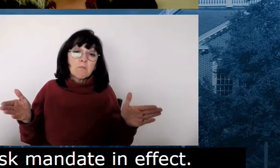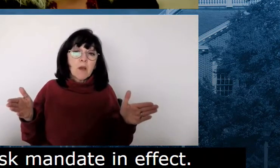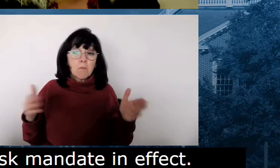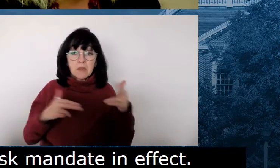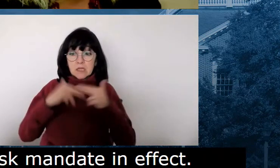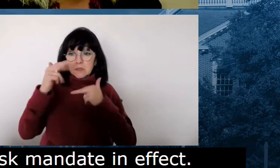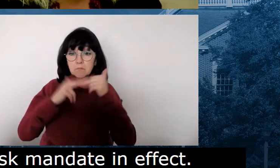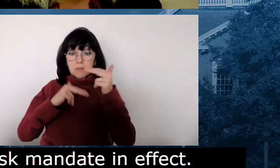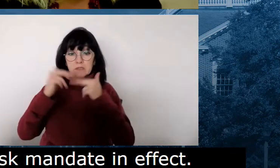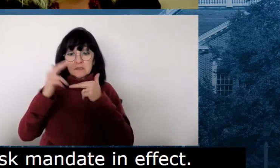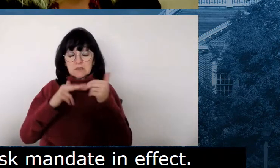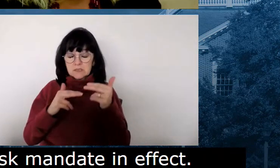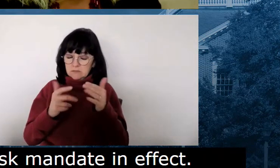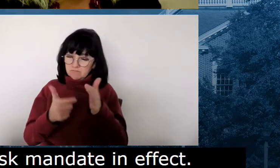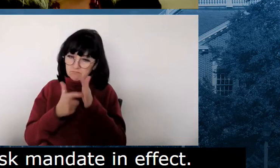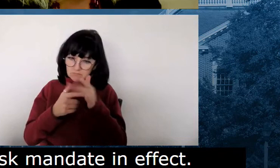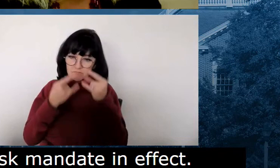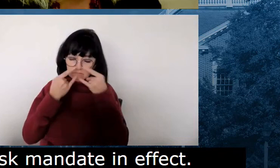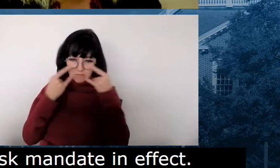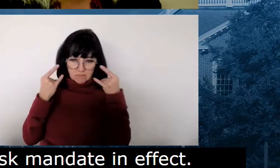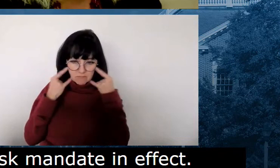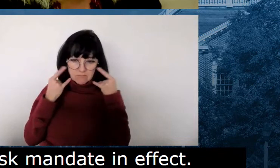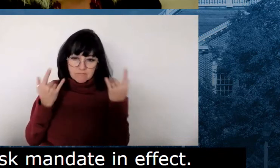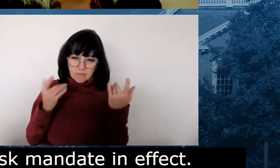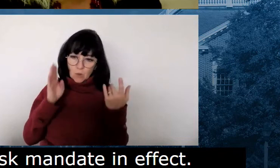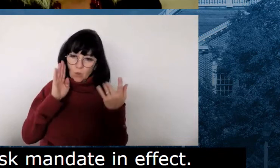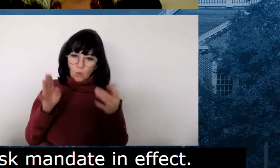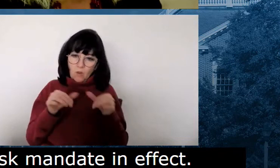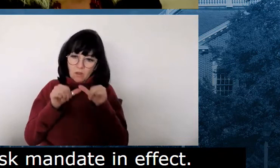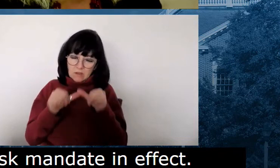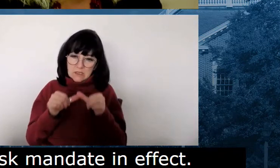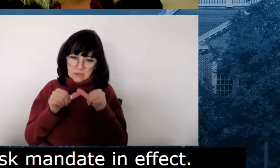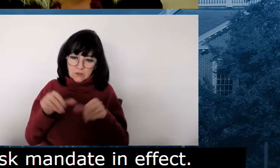monitor the situation as the days go by.